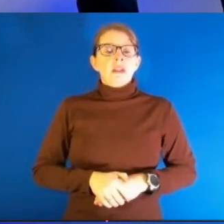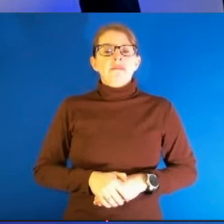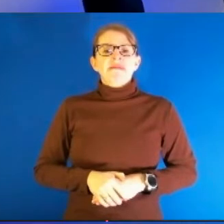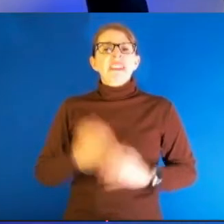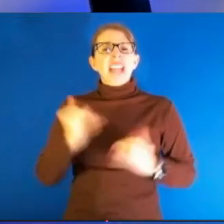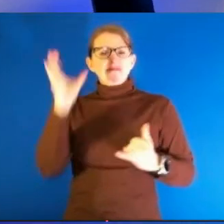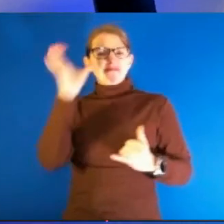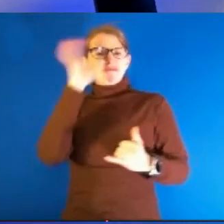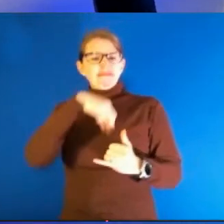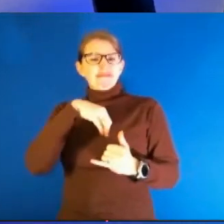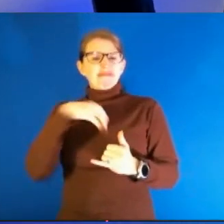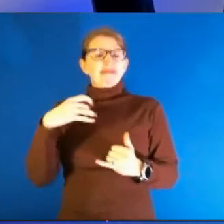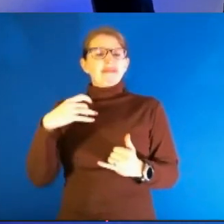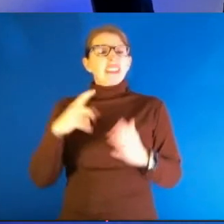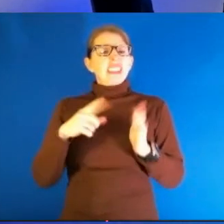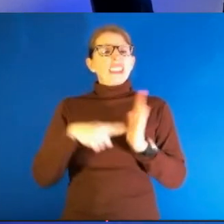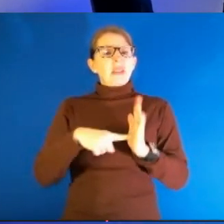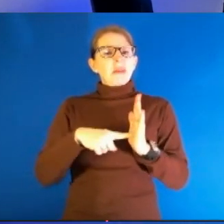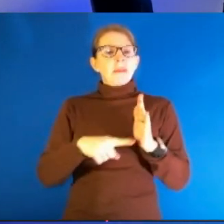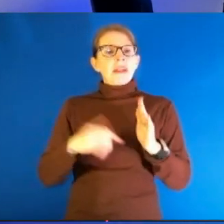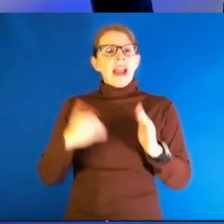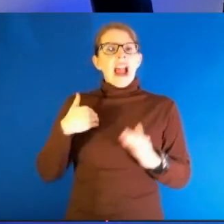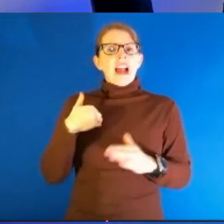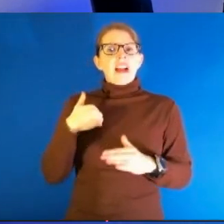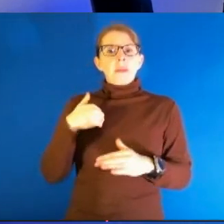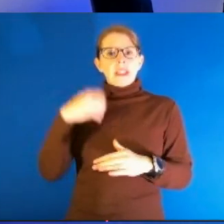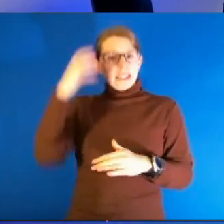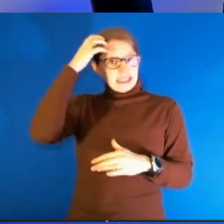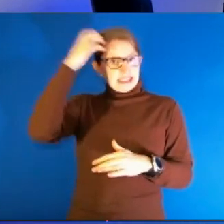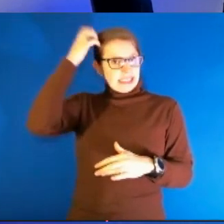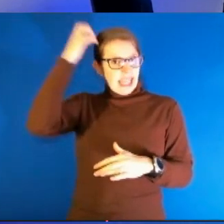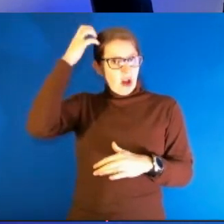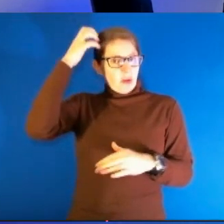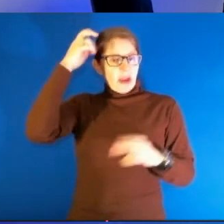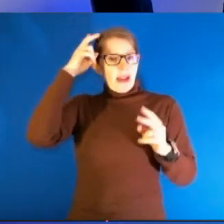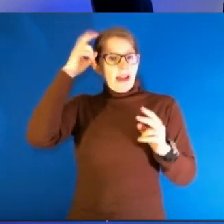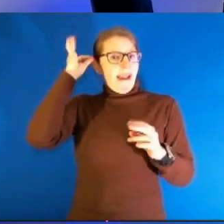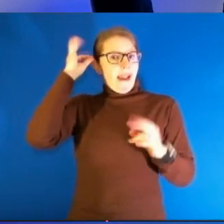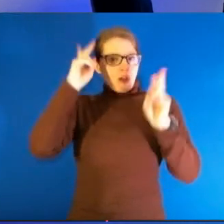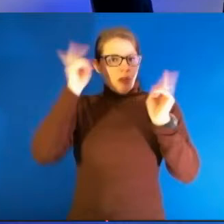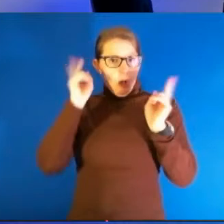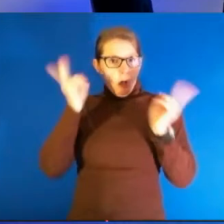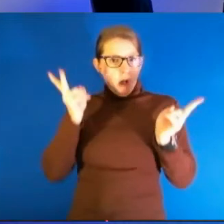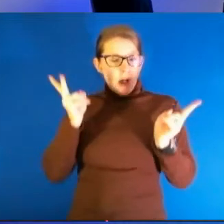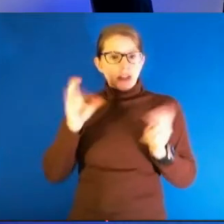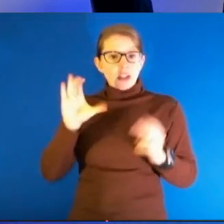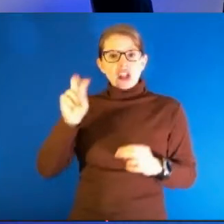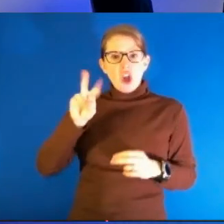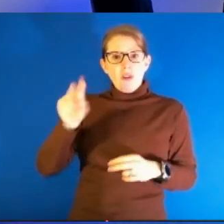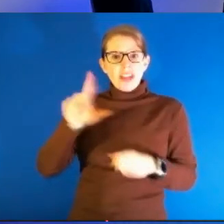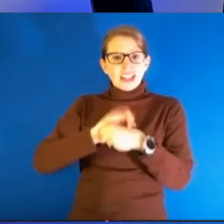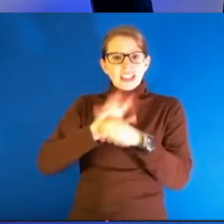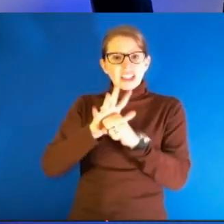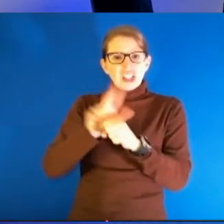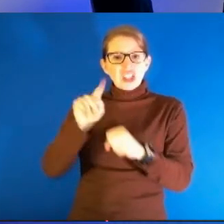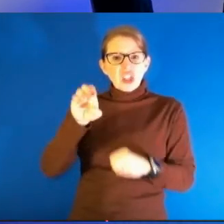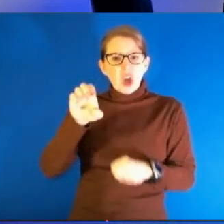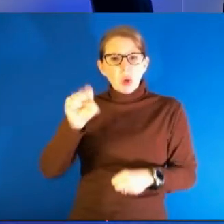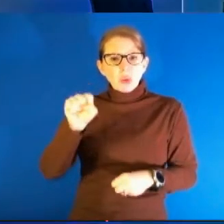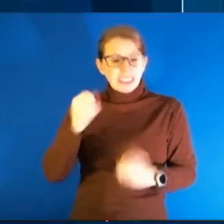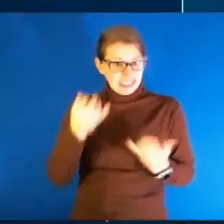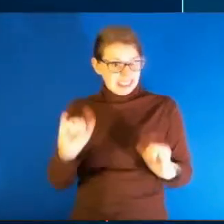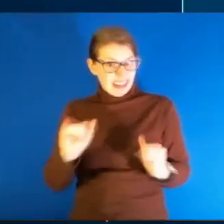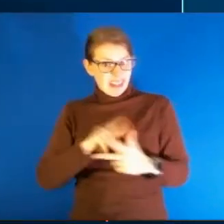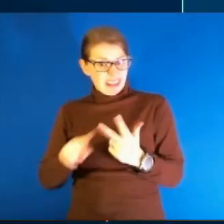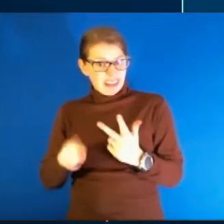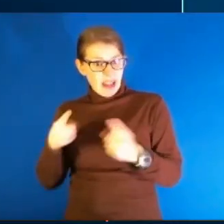people have come forward and saying that they have, like itchy scalp, hair loss. We talked about COVID toes at the beginning of the pandemic. Are we still seeing those?